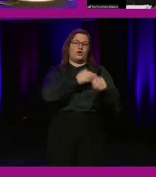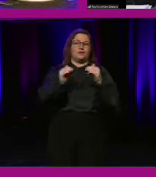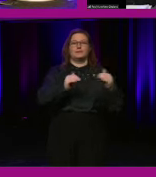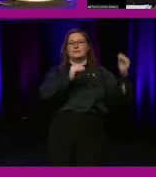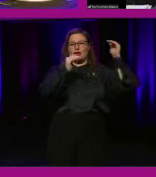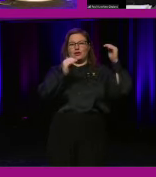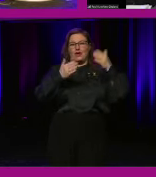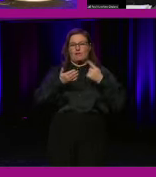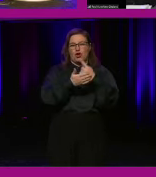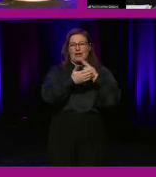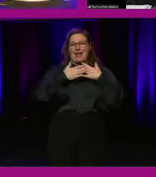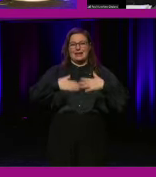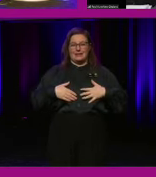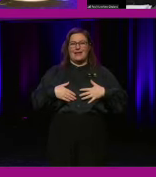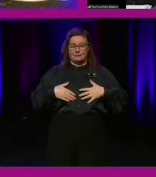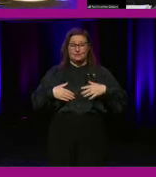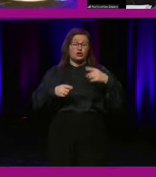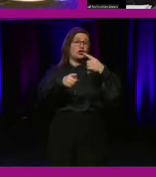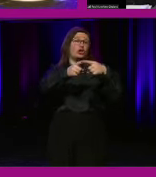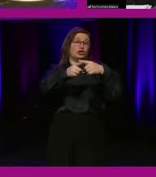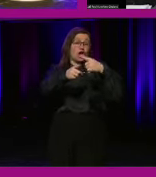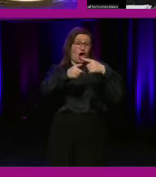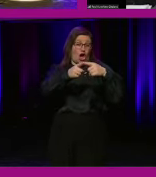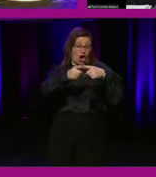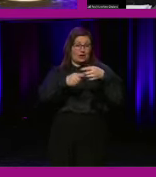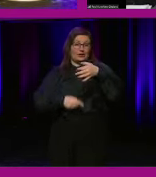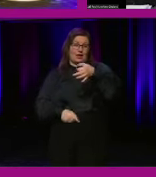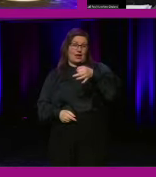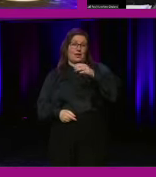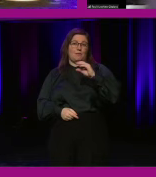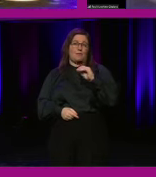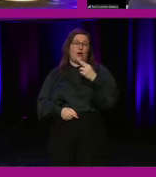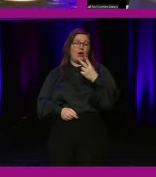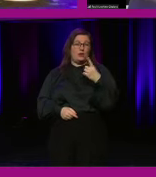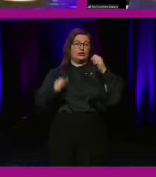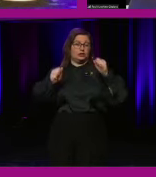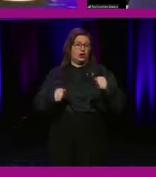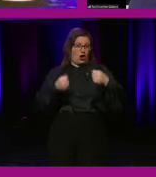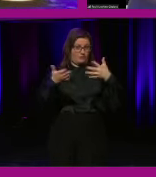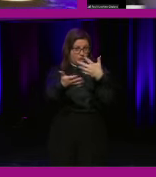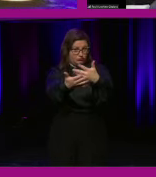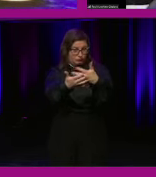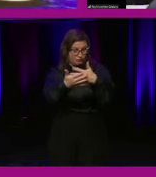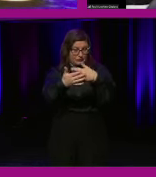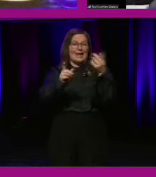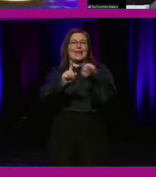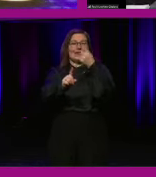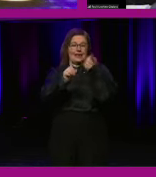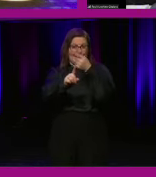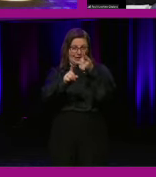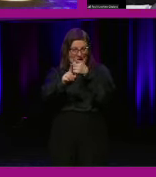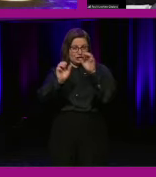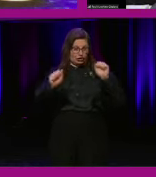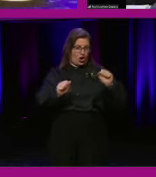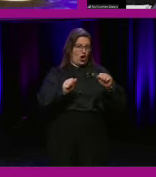health. So in just a couple of minutes, I will hand the mic to Paul, who will kick us off with some remarks from his part.